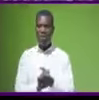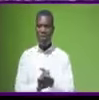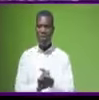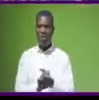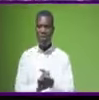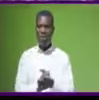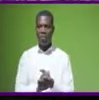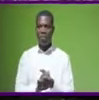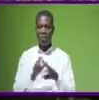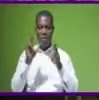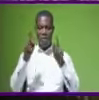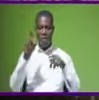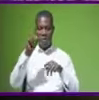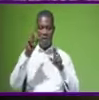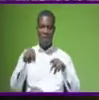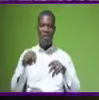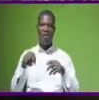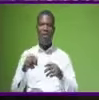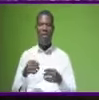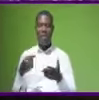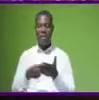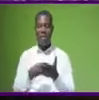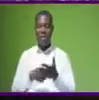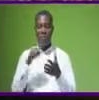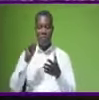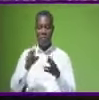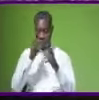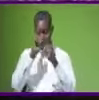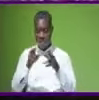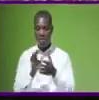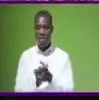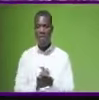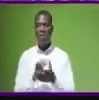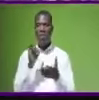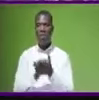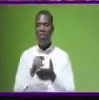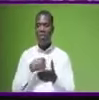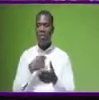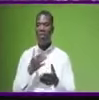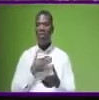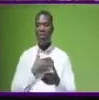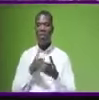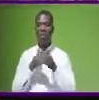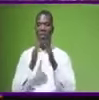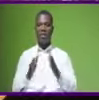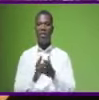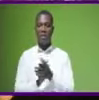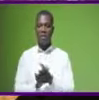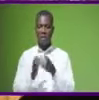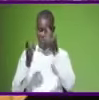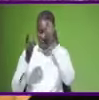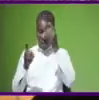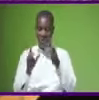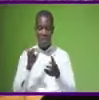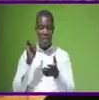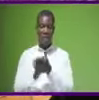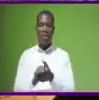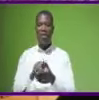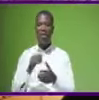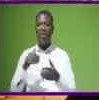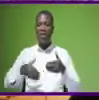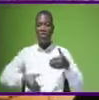ampa amen amen anonte na mempenim for yourself sen kwada